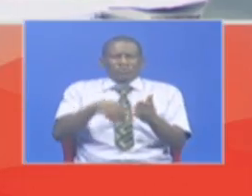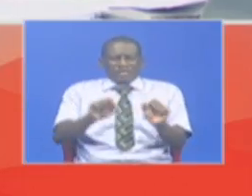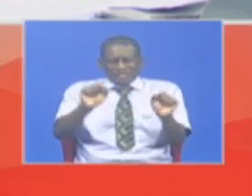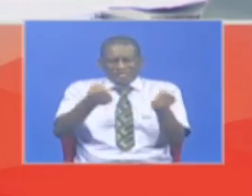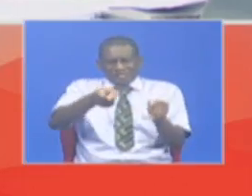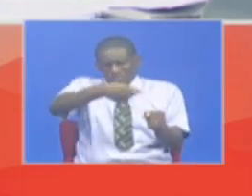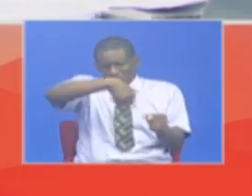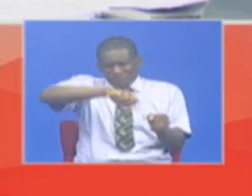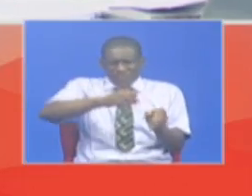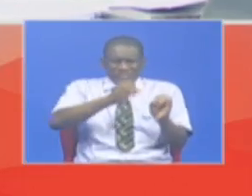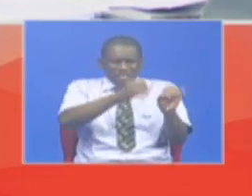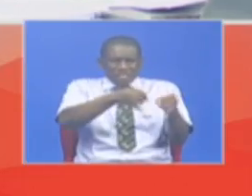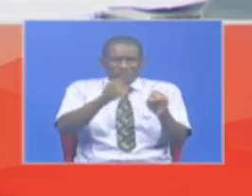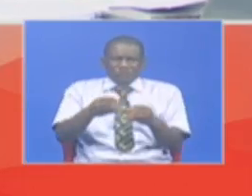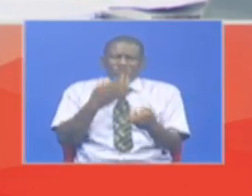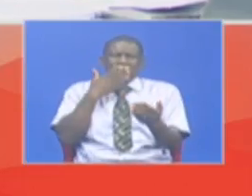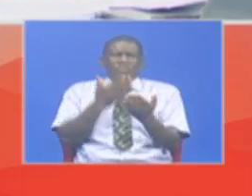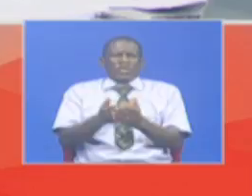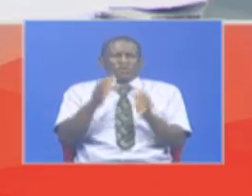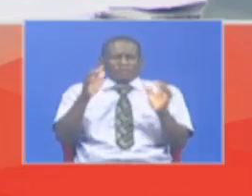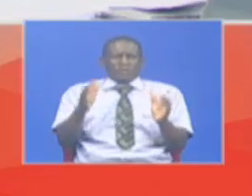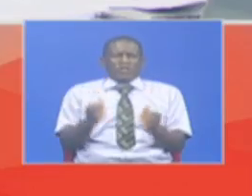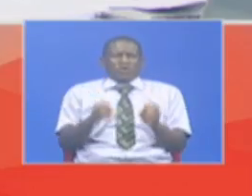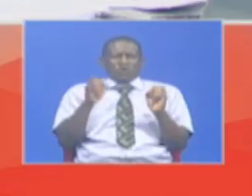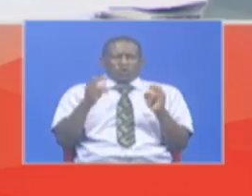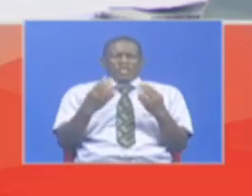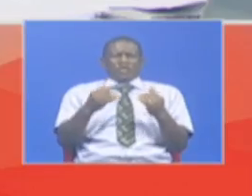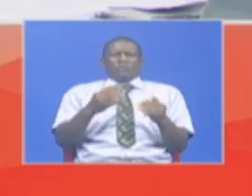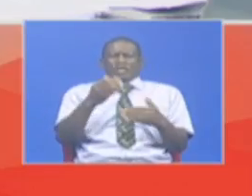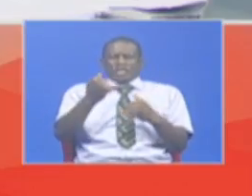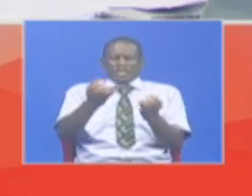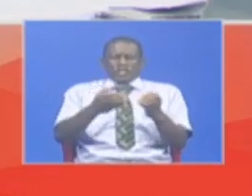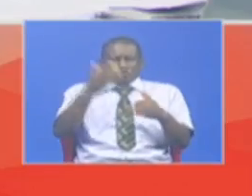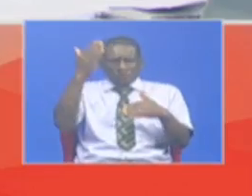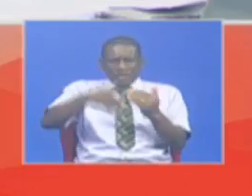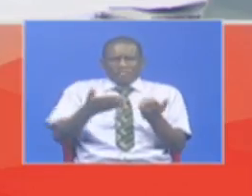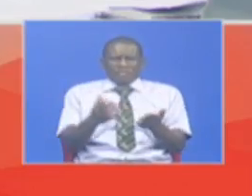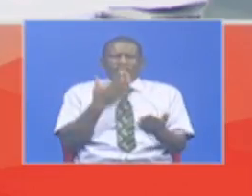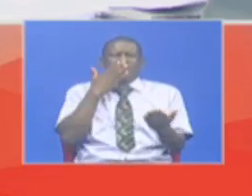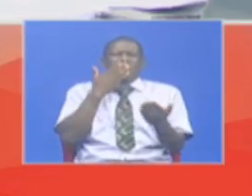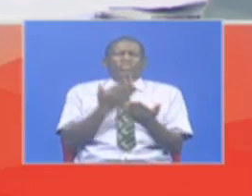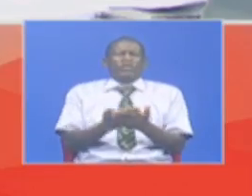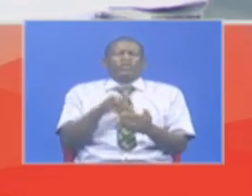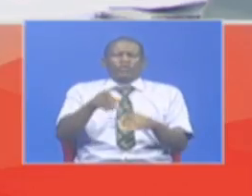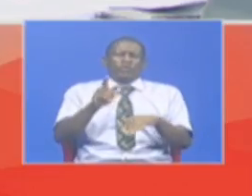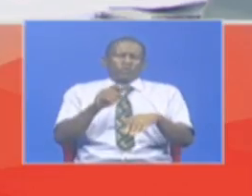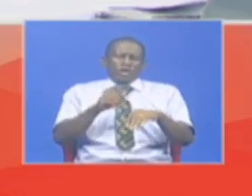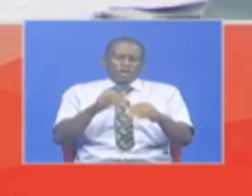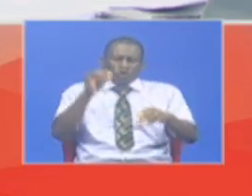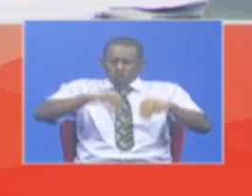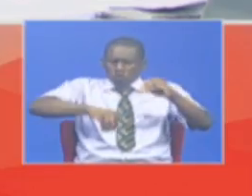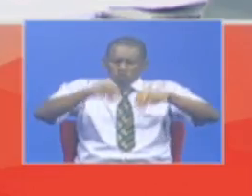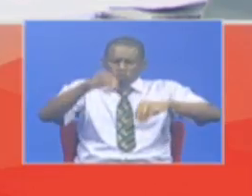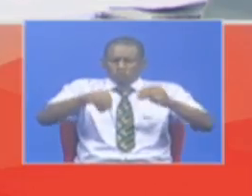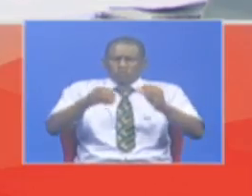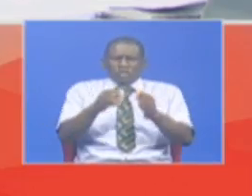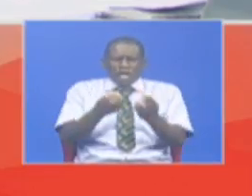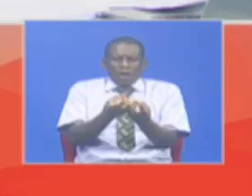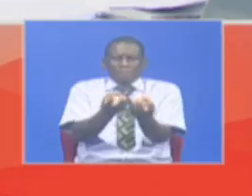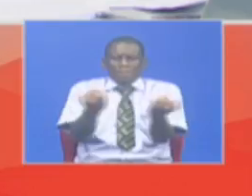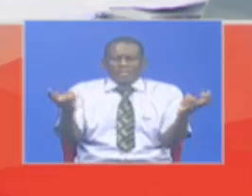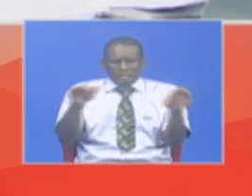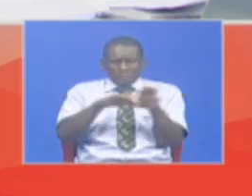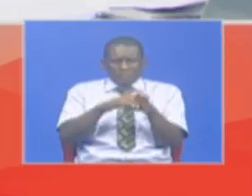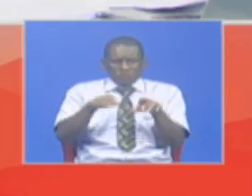the individual level. Thank you very much. Right, we need to wind up there. Thank you for your valued contribution, our panelists as